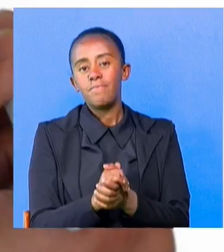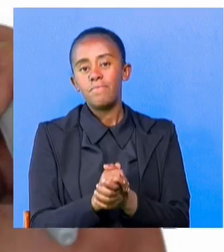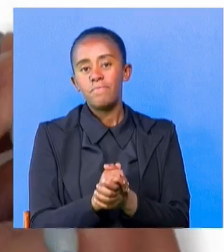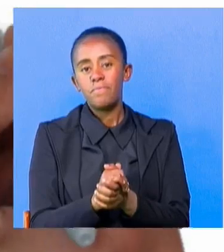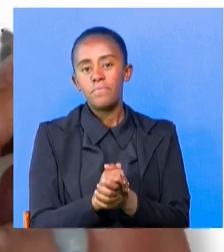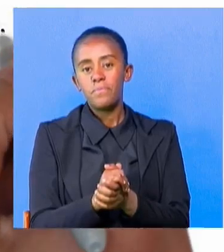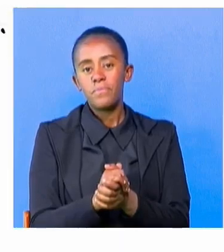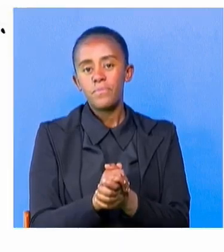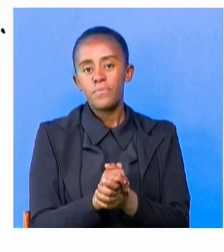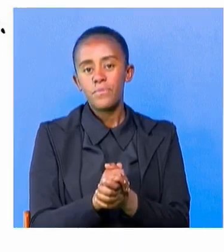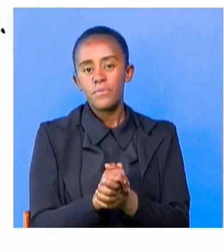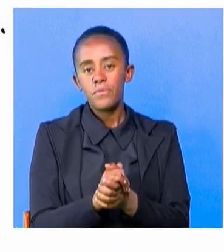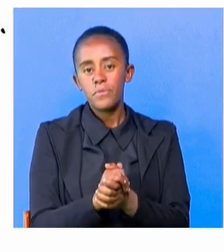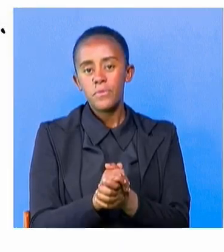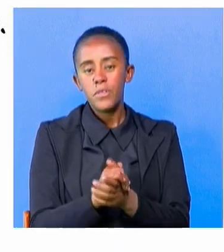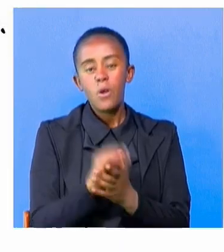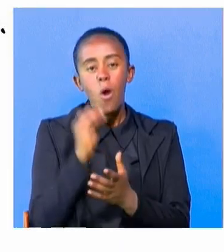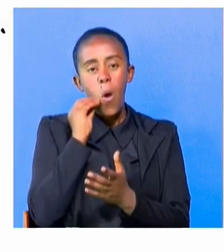a housewife.